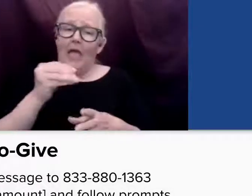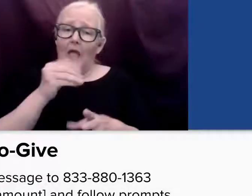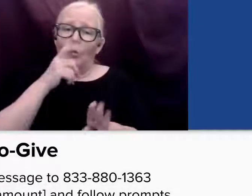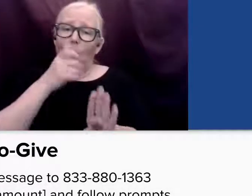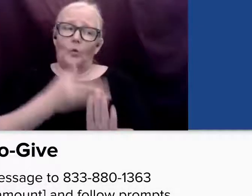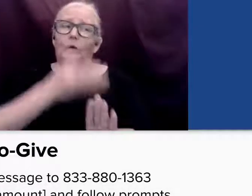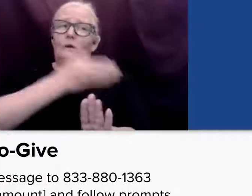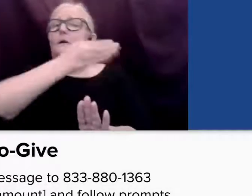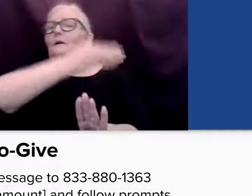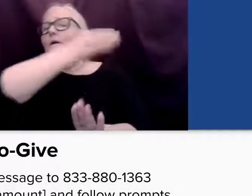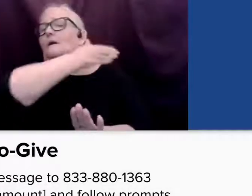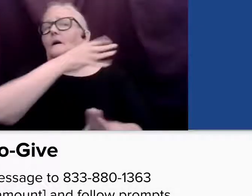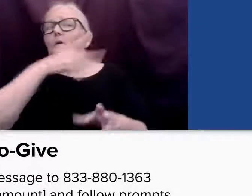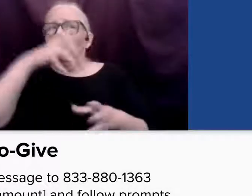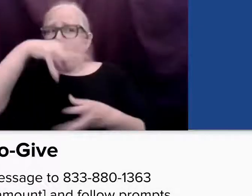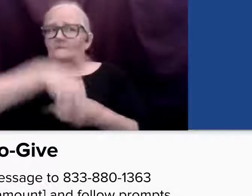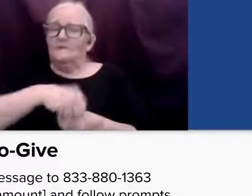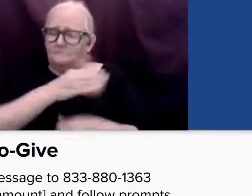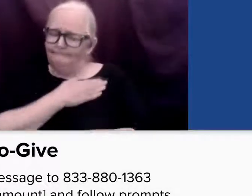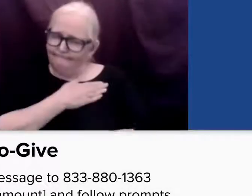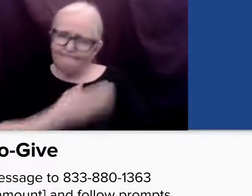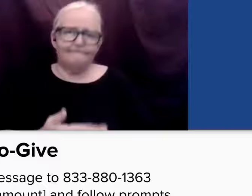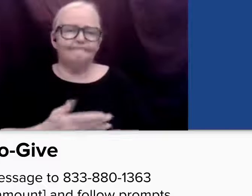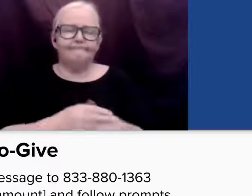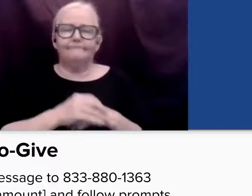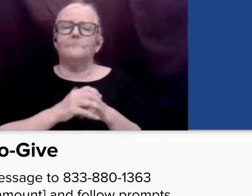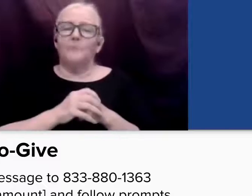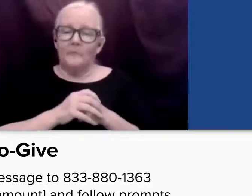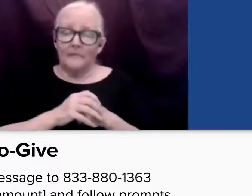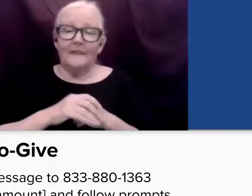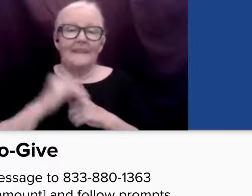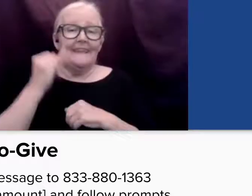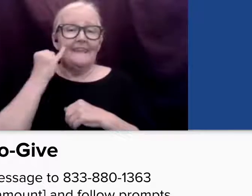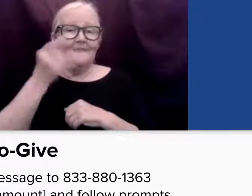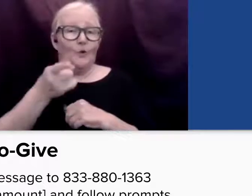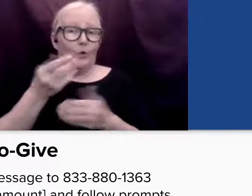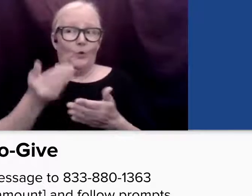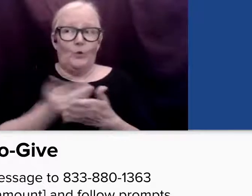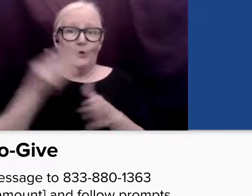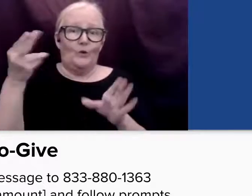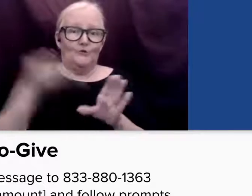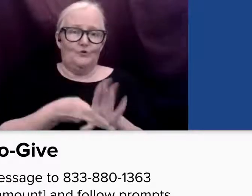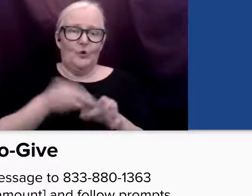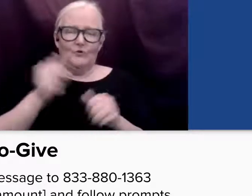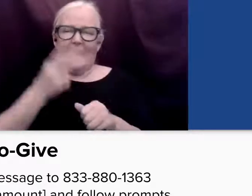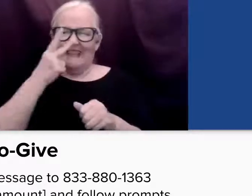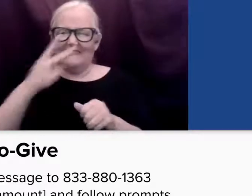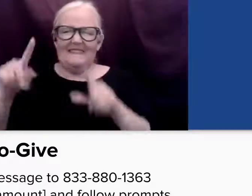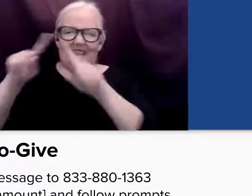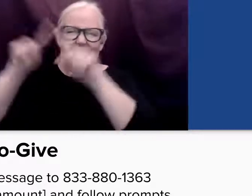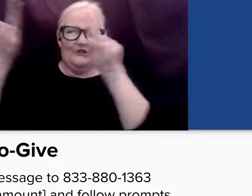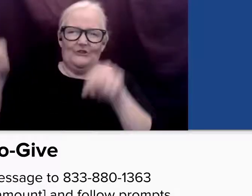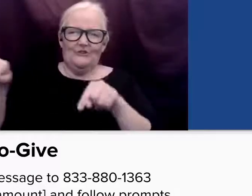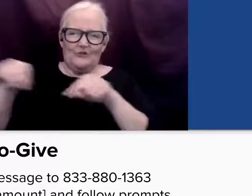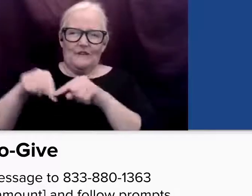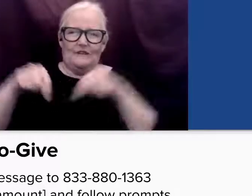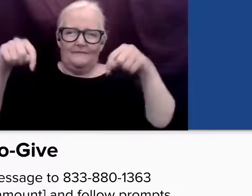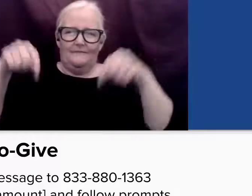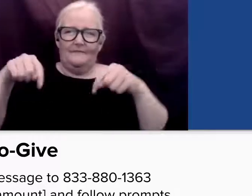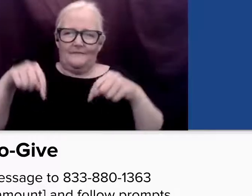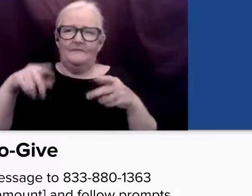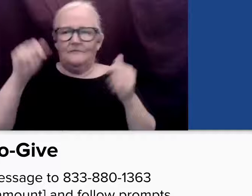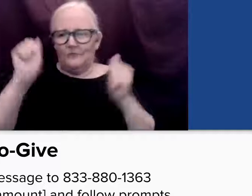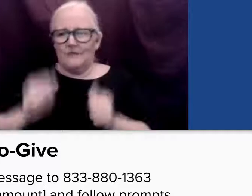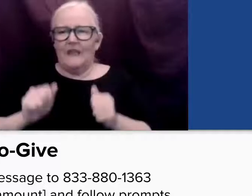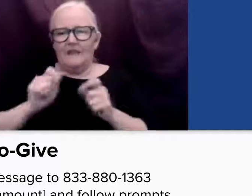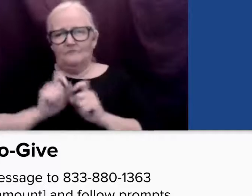If you're new to UUCSS, the screen is showing you different ways you can make a gift if you wish. But if this is your